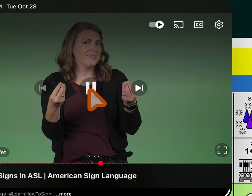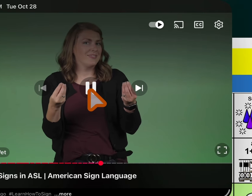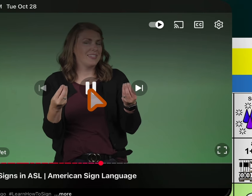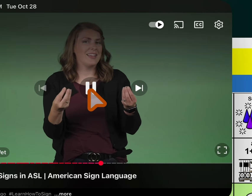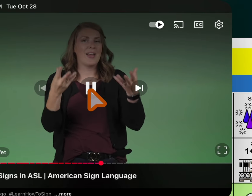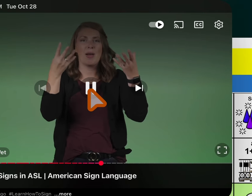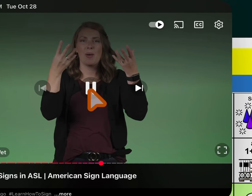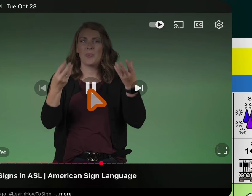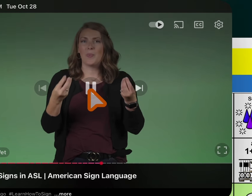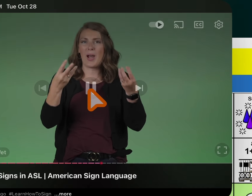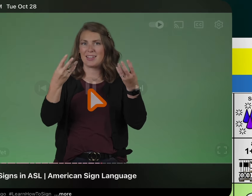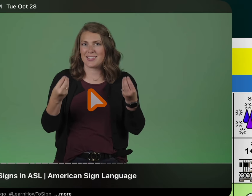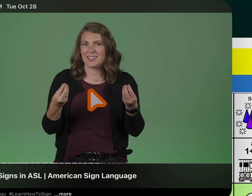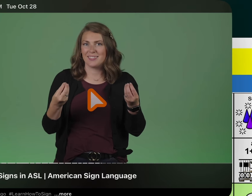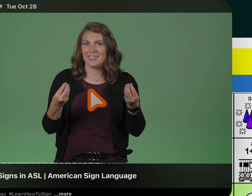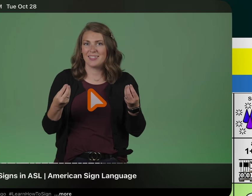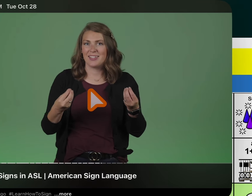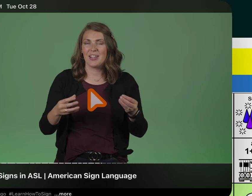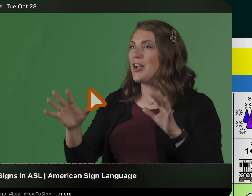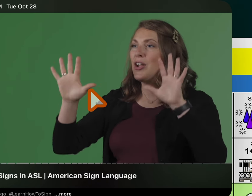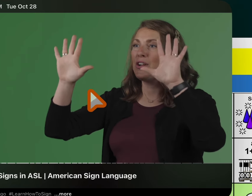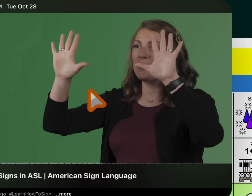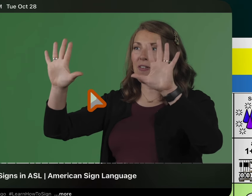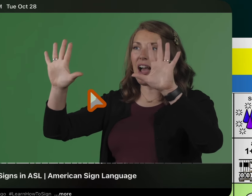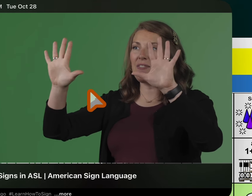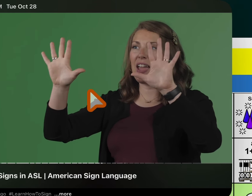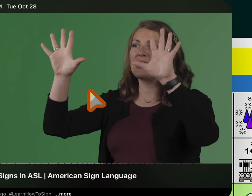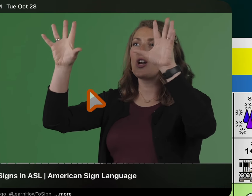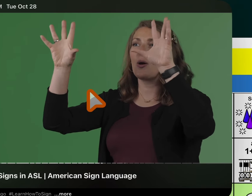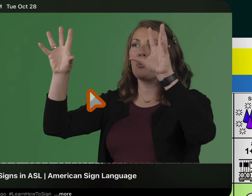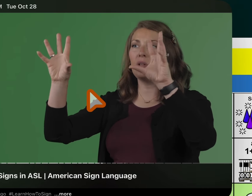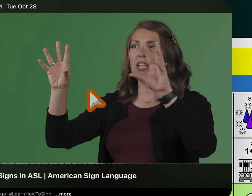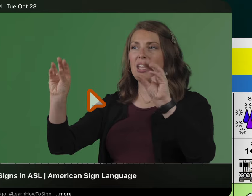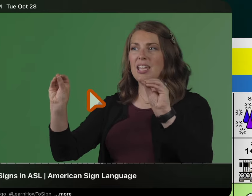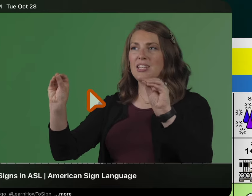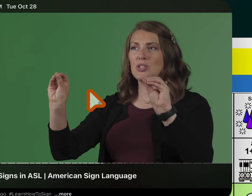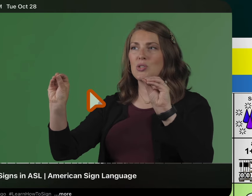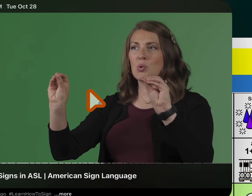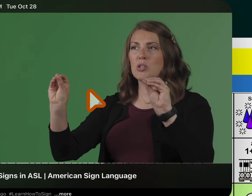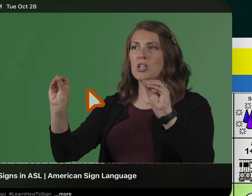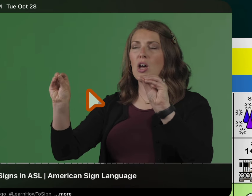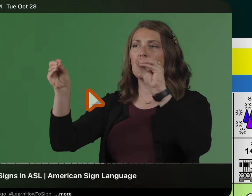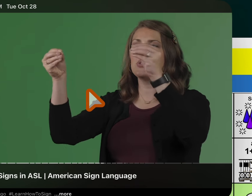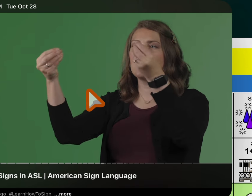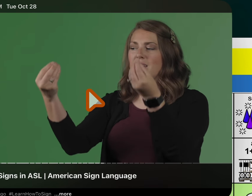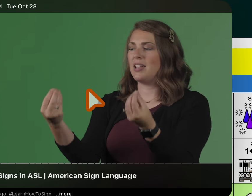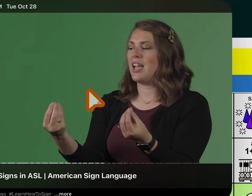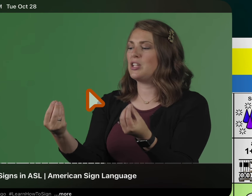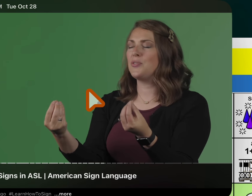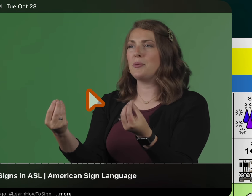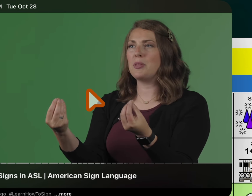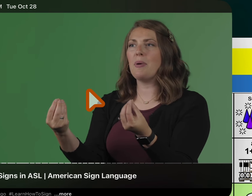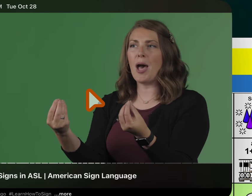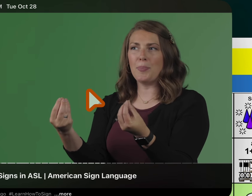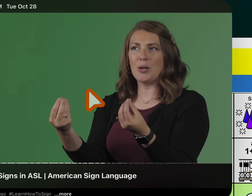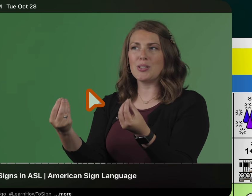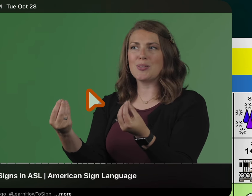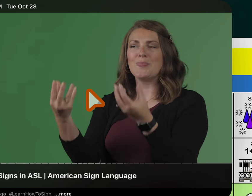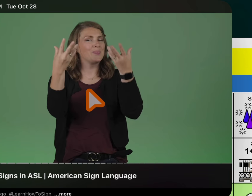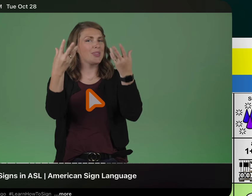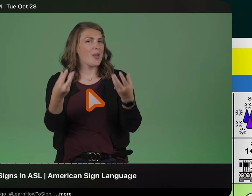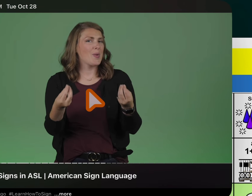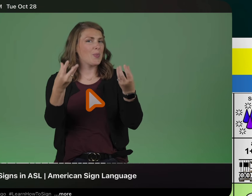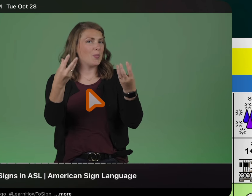Wet. Wet. Your 5 hands are pulling in towards O's, and you flip them